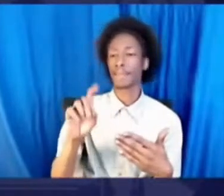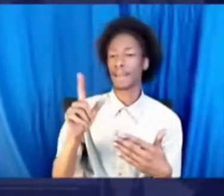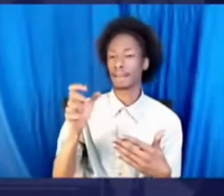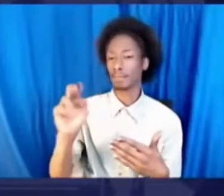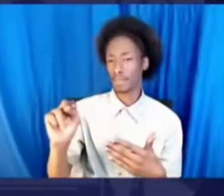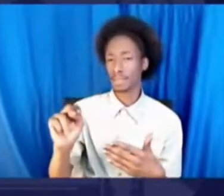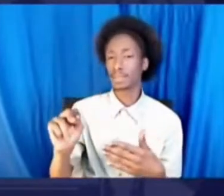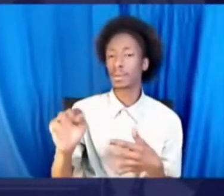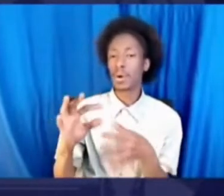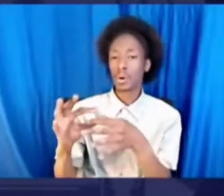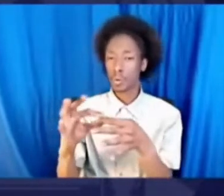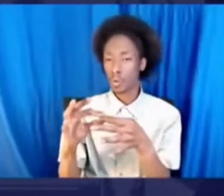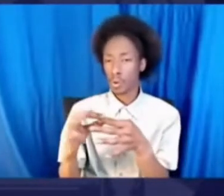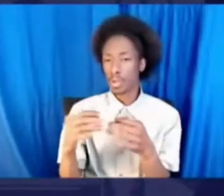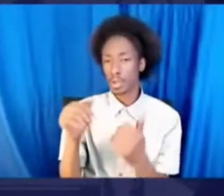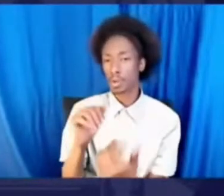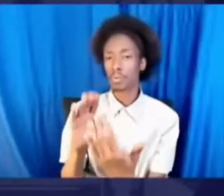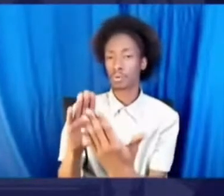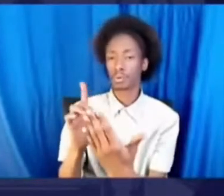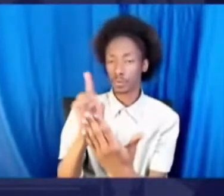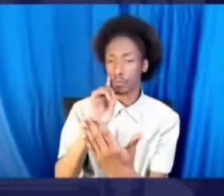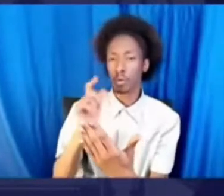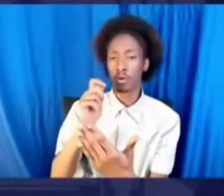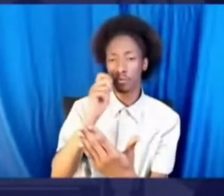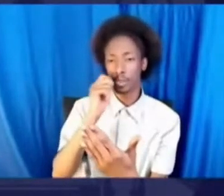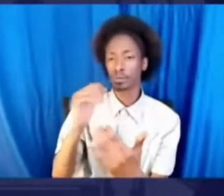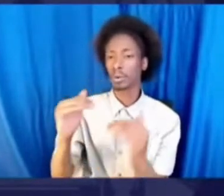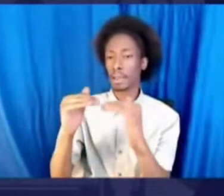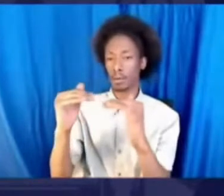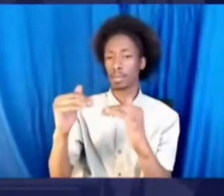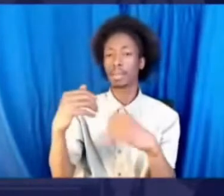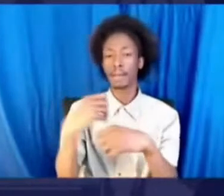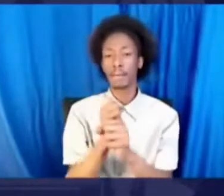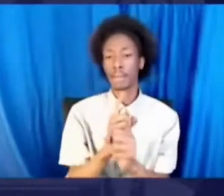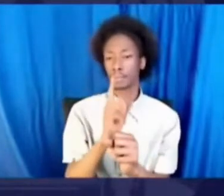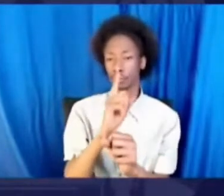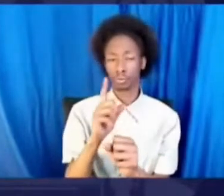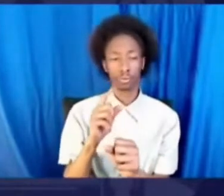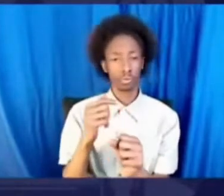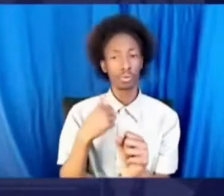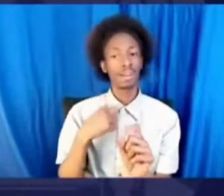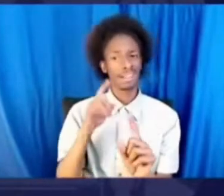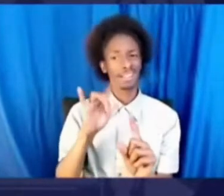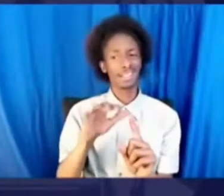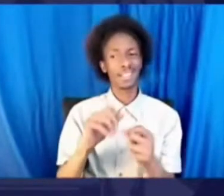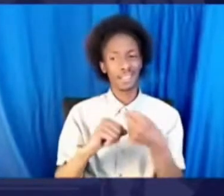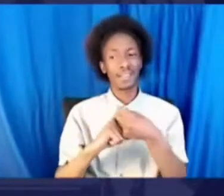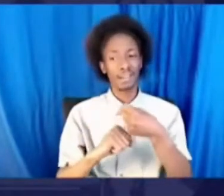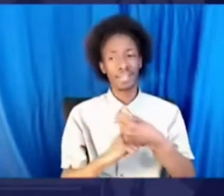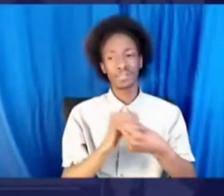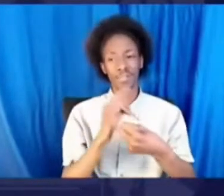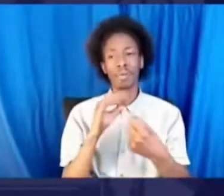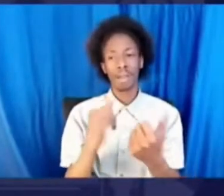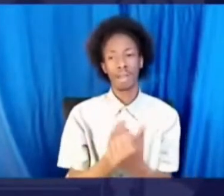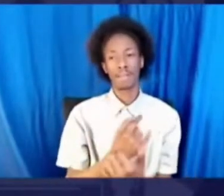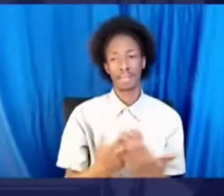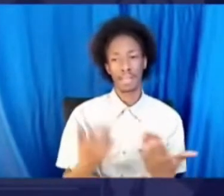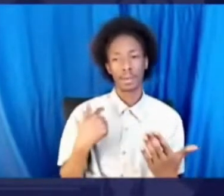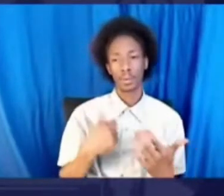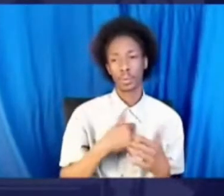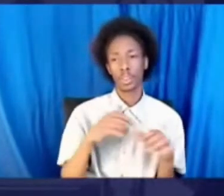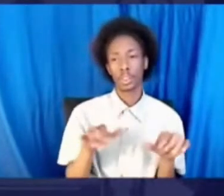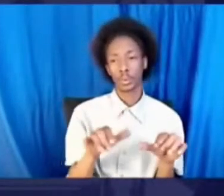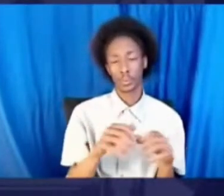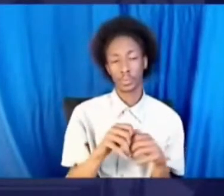coordinated approach to racial equity, ensuring that it is the cornerstone of everything we do.